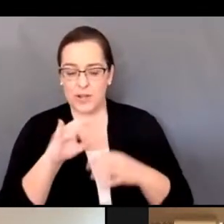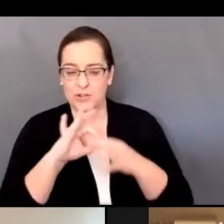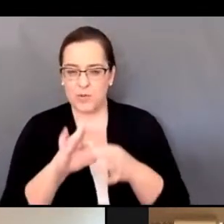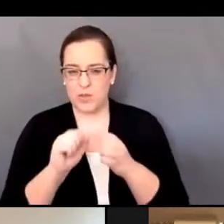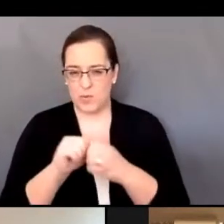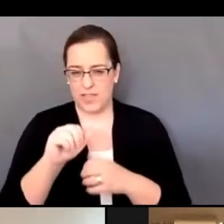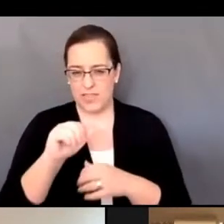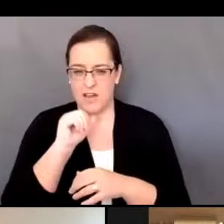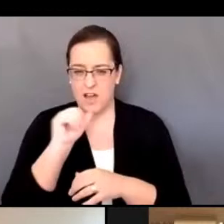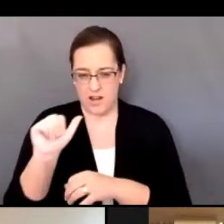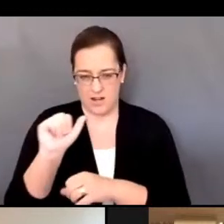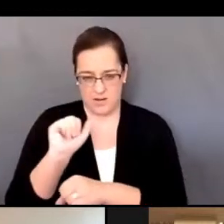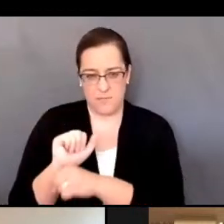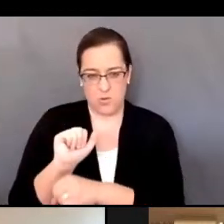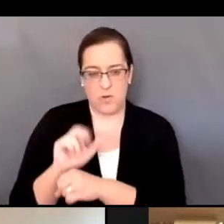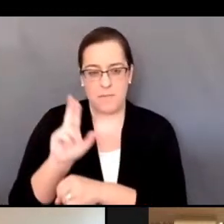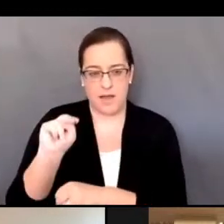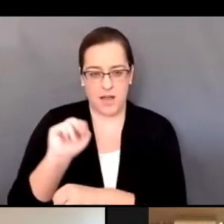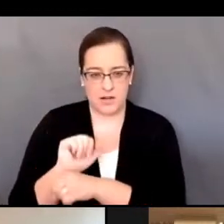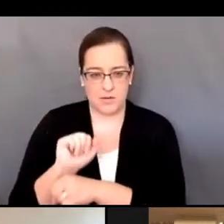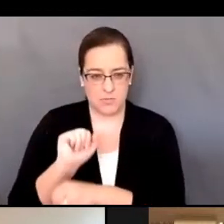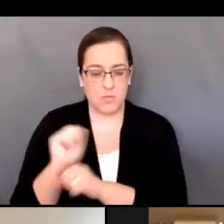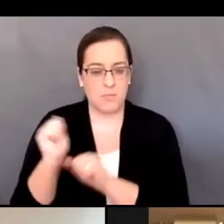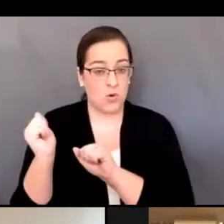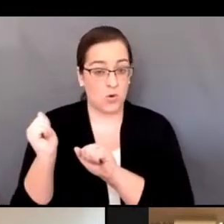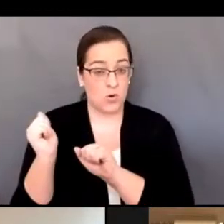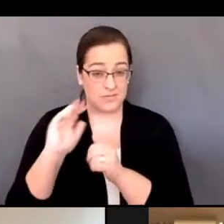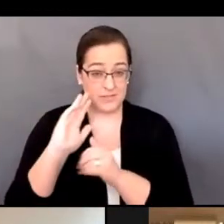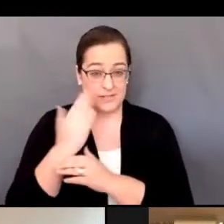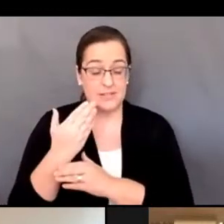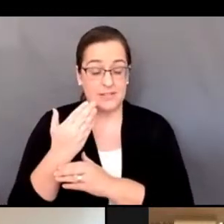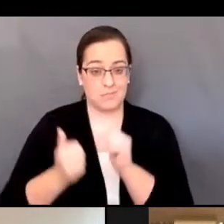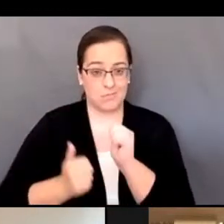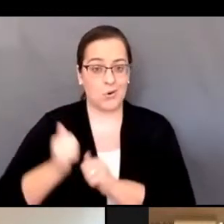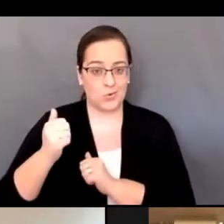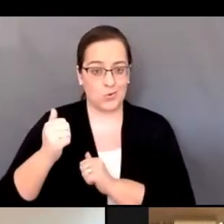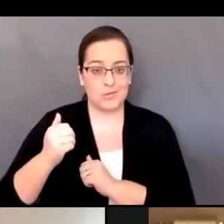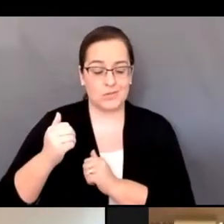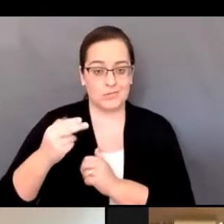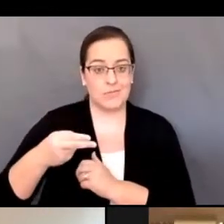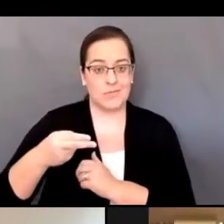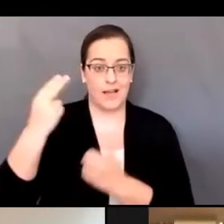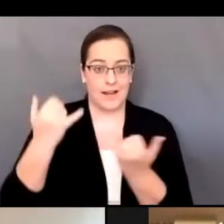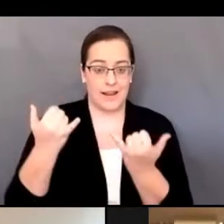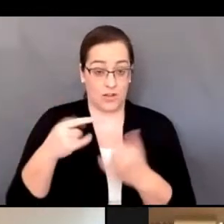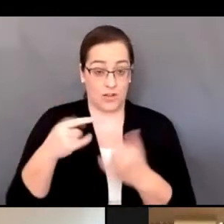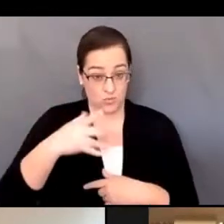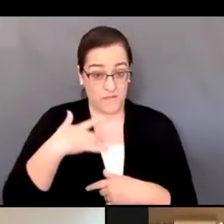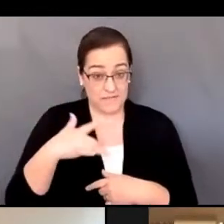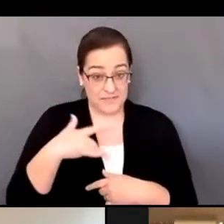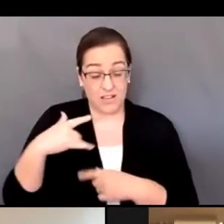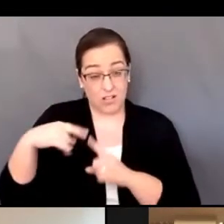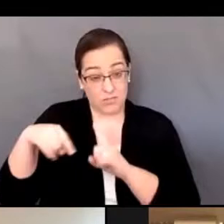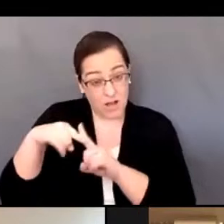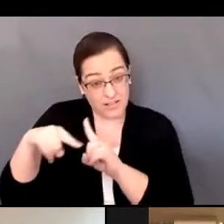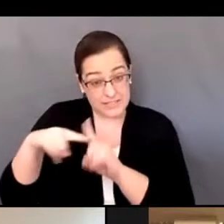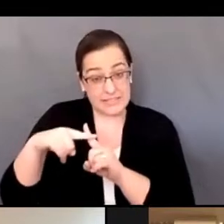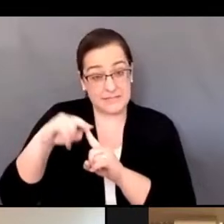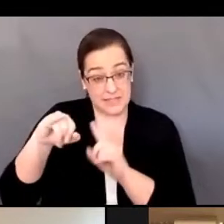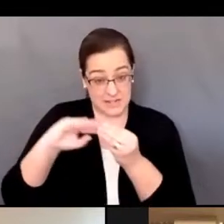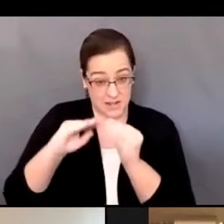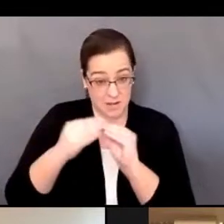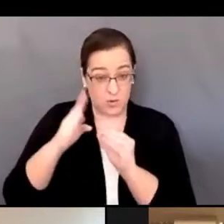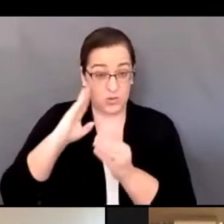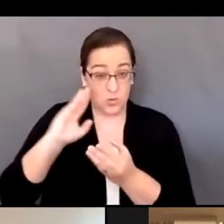in Amarillo. Is at an all-time high, but are you guys optimistic in that numbers could